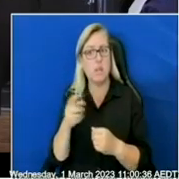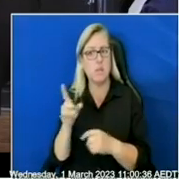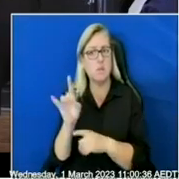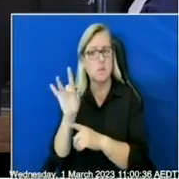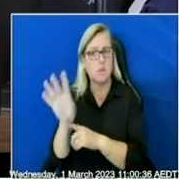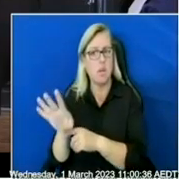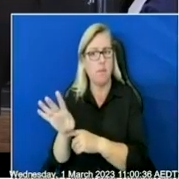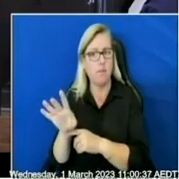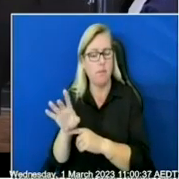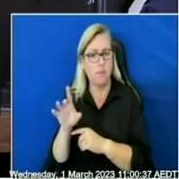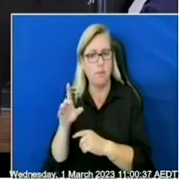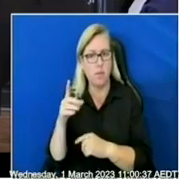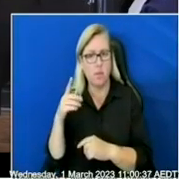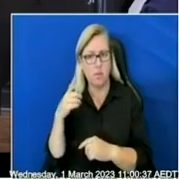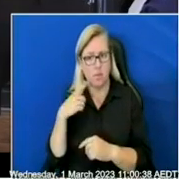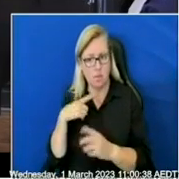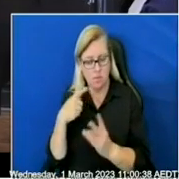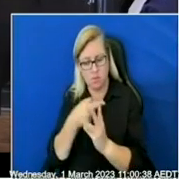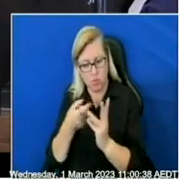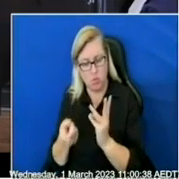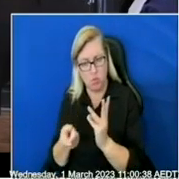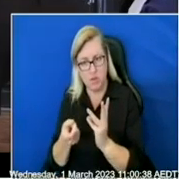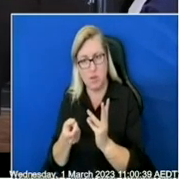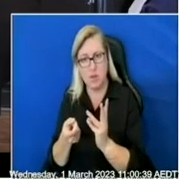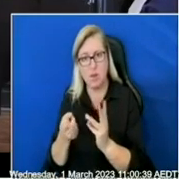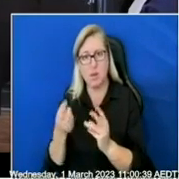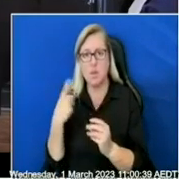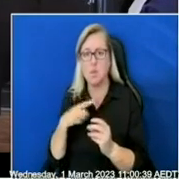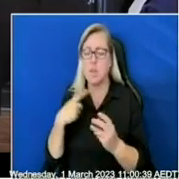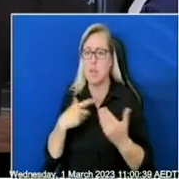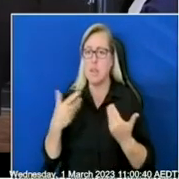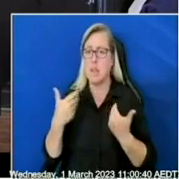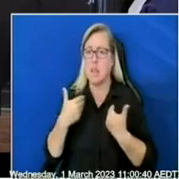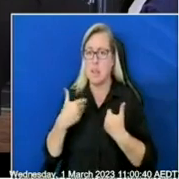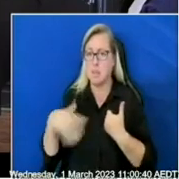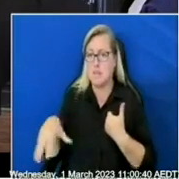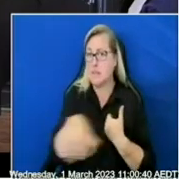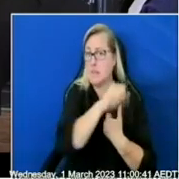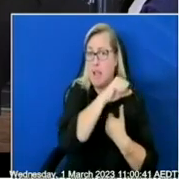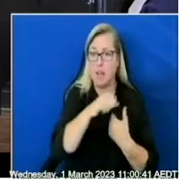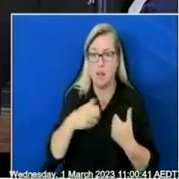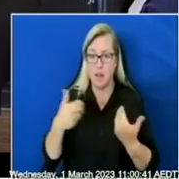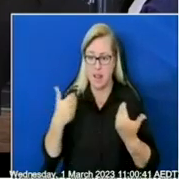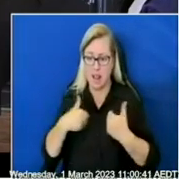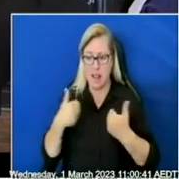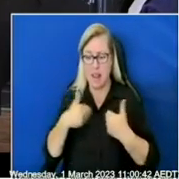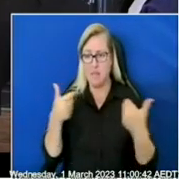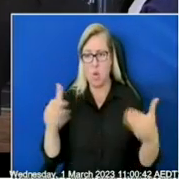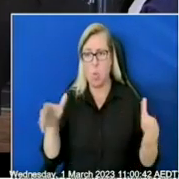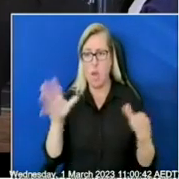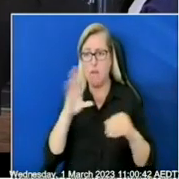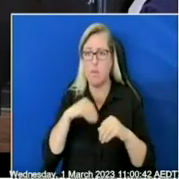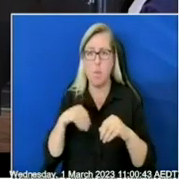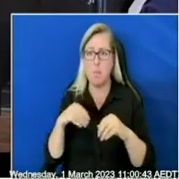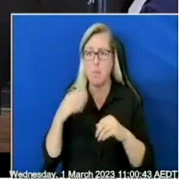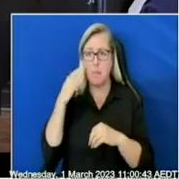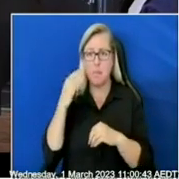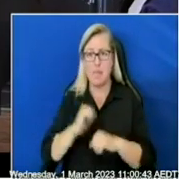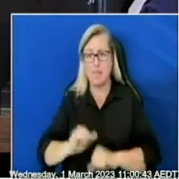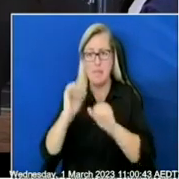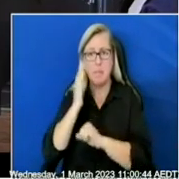Being living away from their mum. So Auntie Gloria's boys, Eddie and Derek,